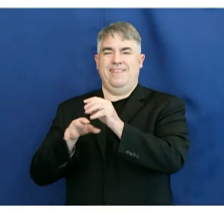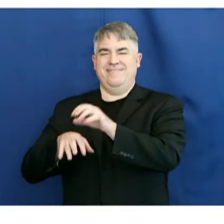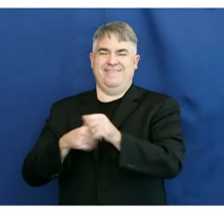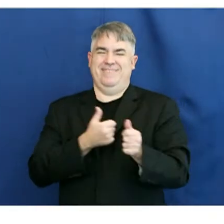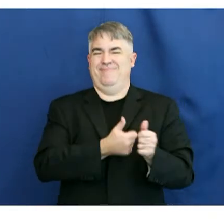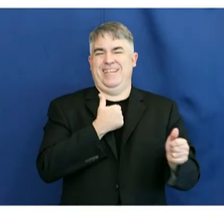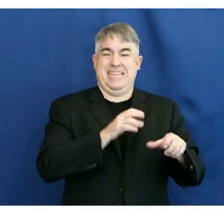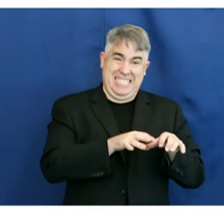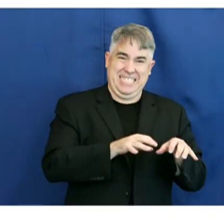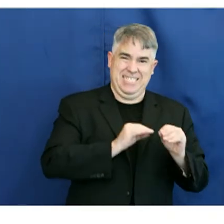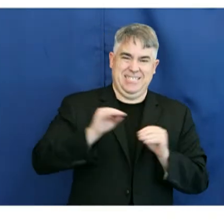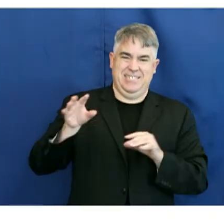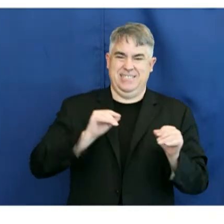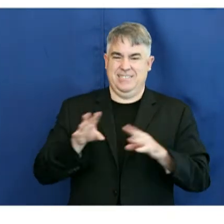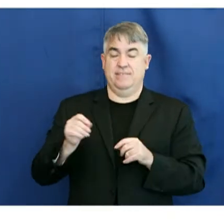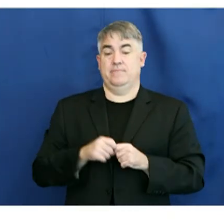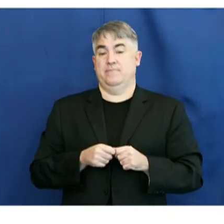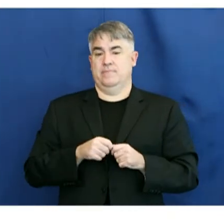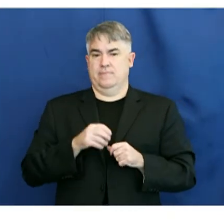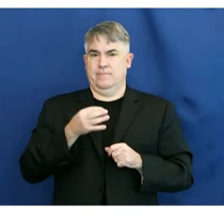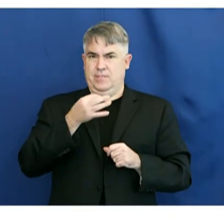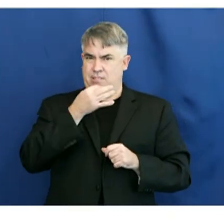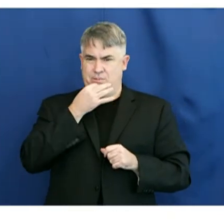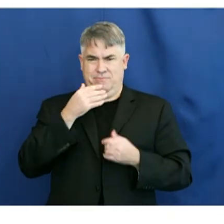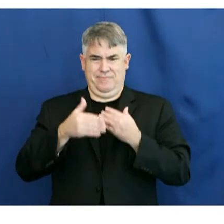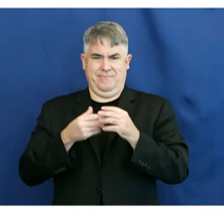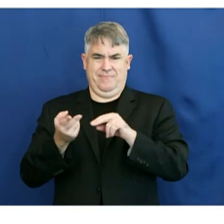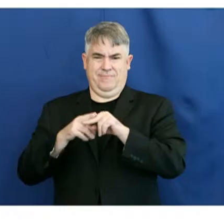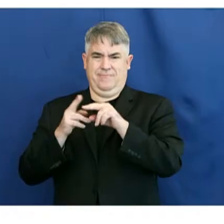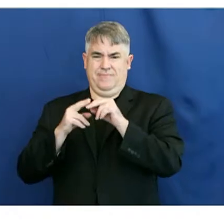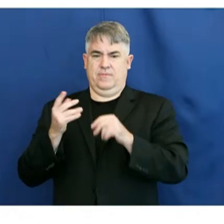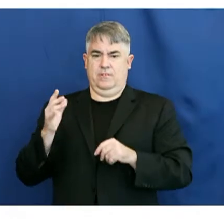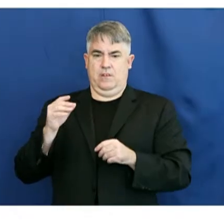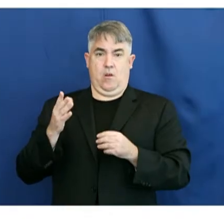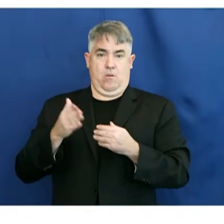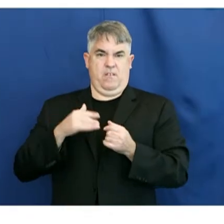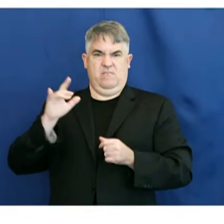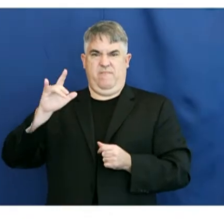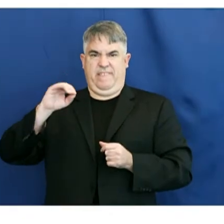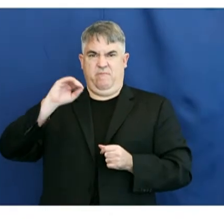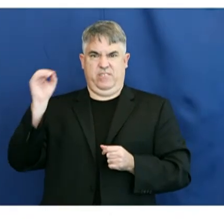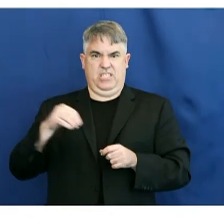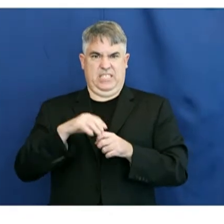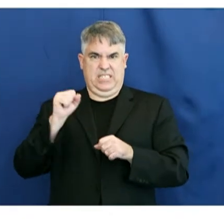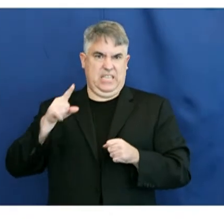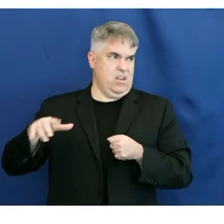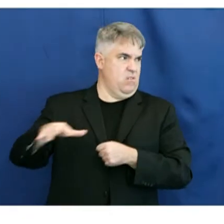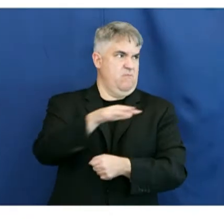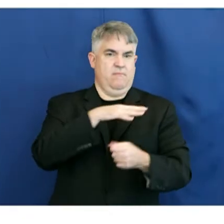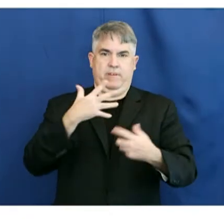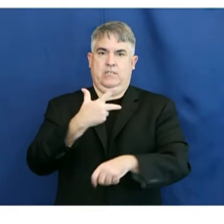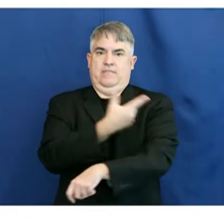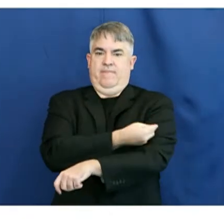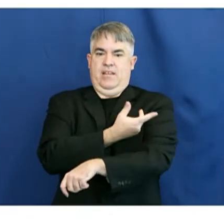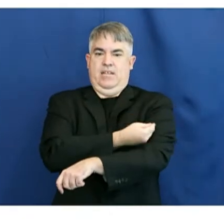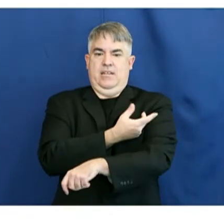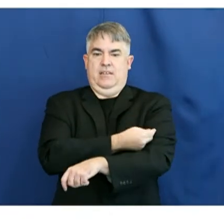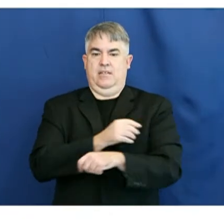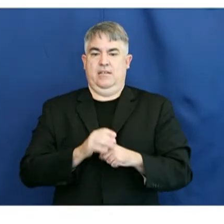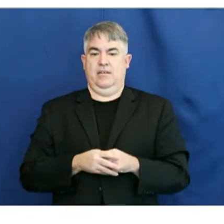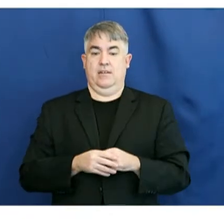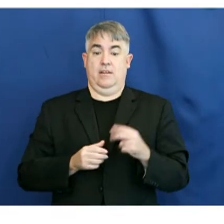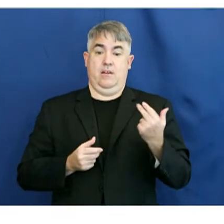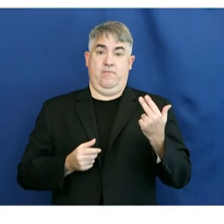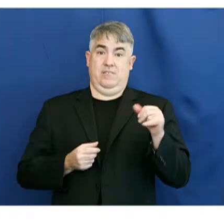those that are scheduled coming up. But you can see almost 25% have received 1 dose. 13.7% of San Diegans